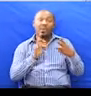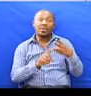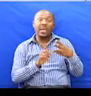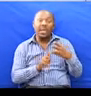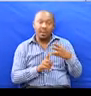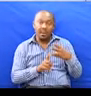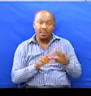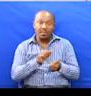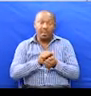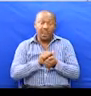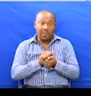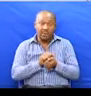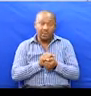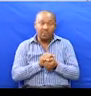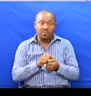they are